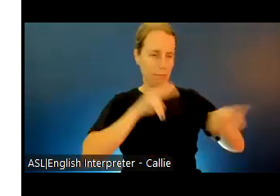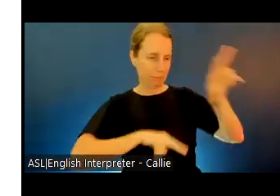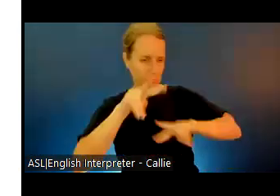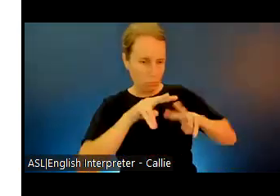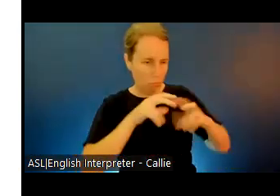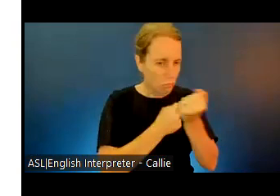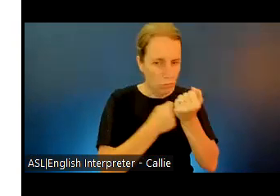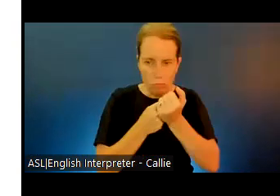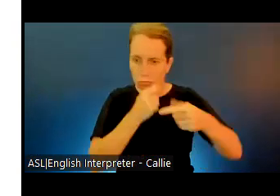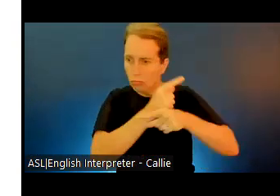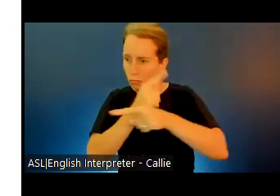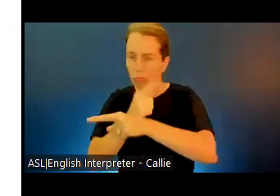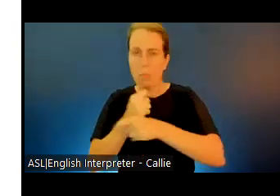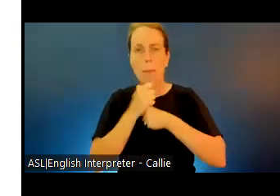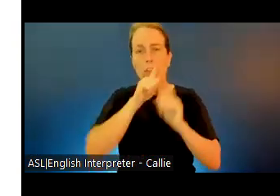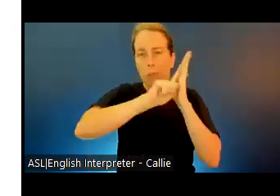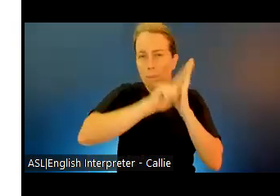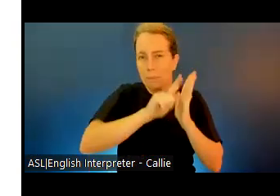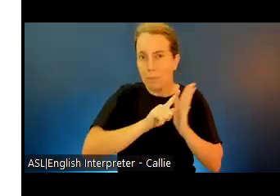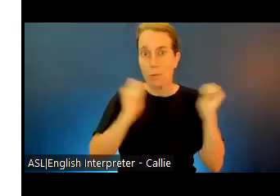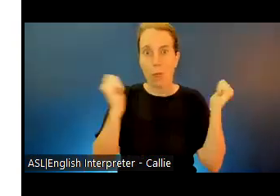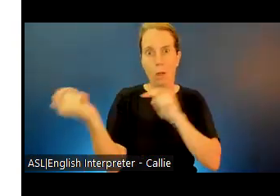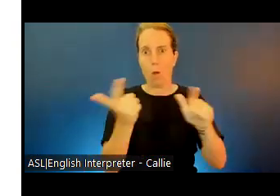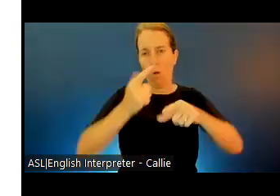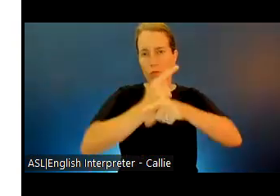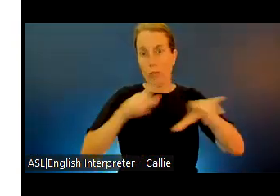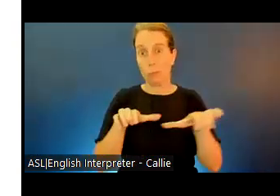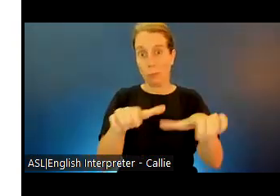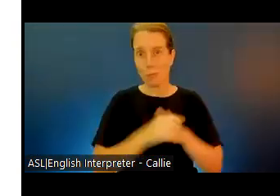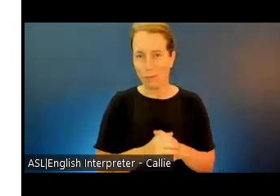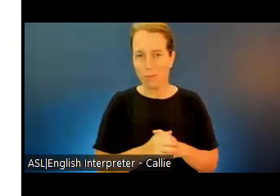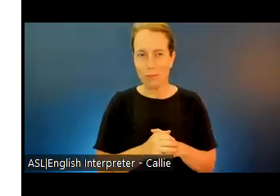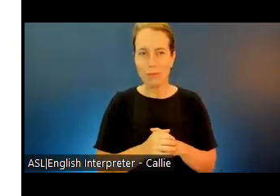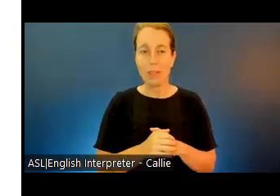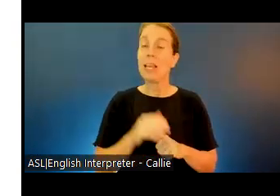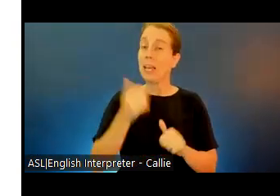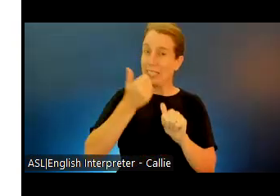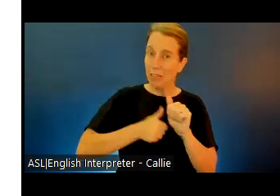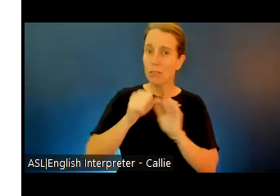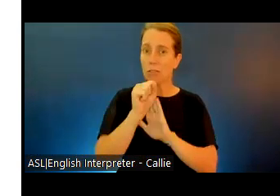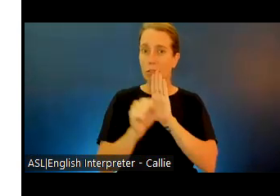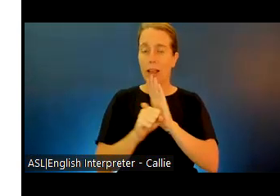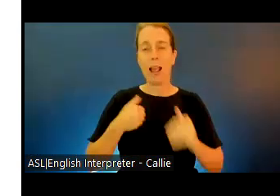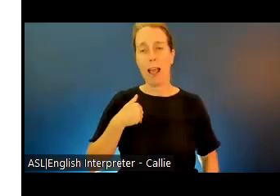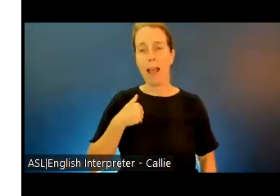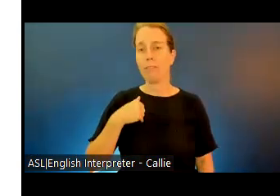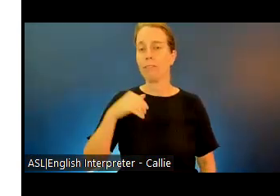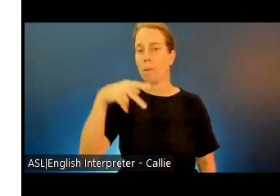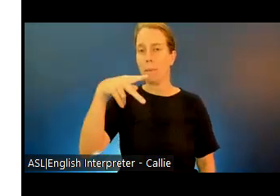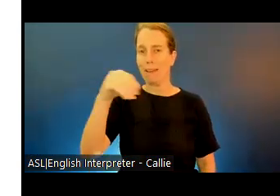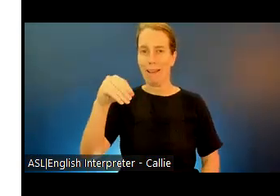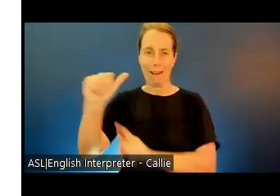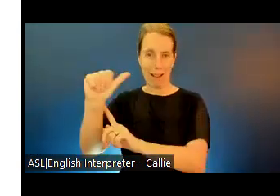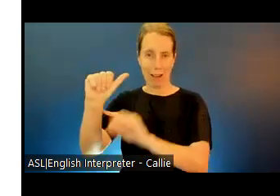We are one of 57 PNAs. There is a PNA in every single state. So if you're ever in another